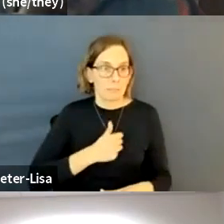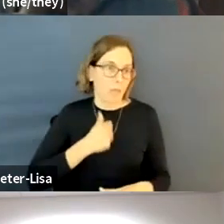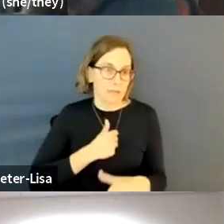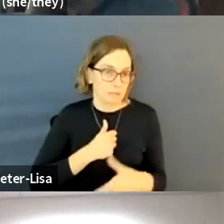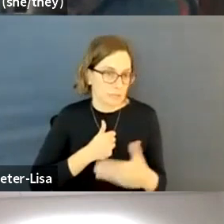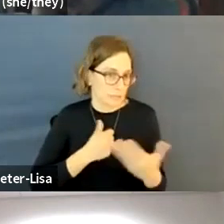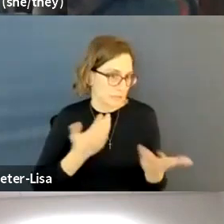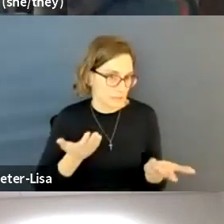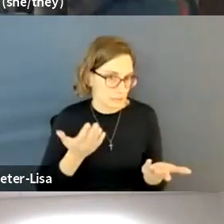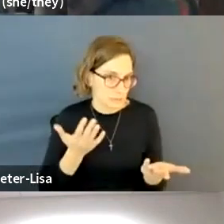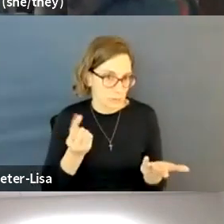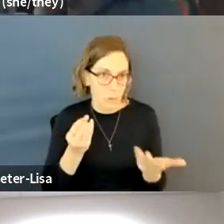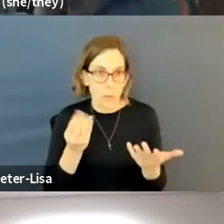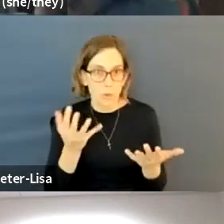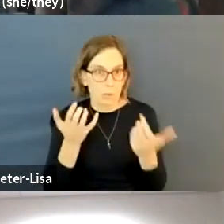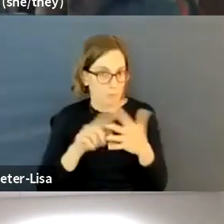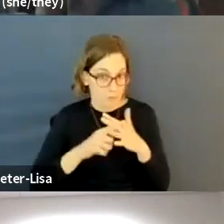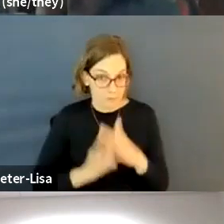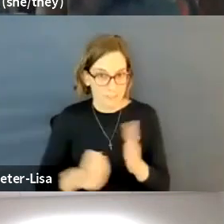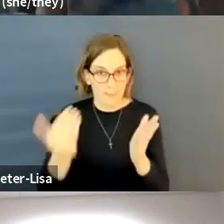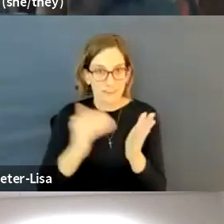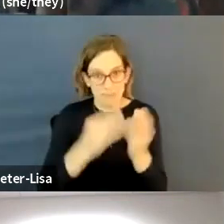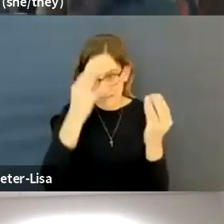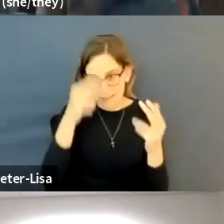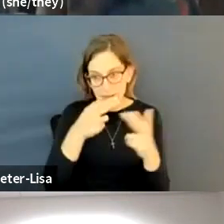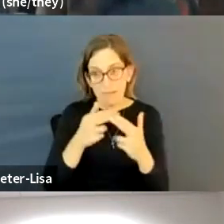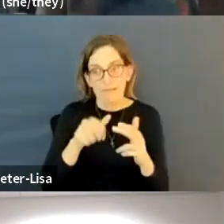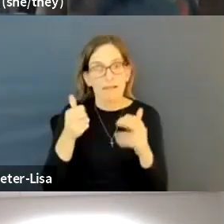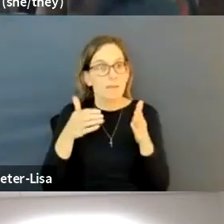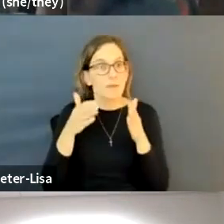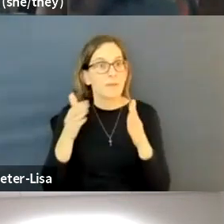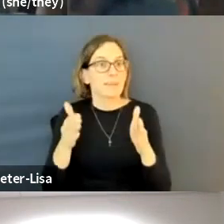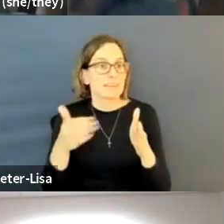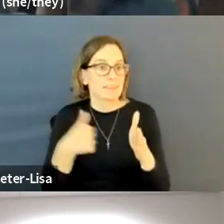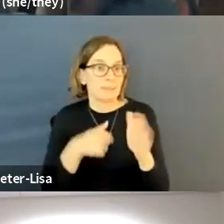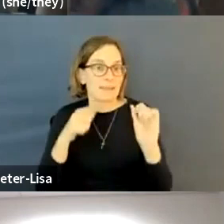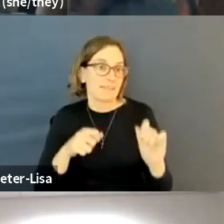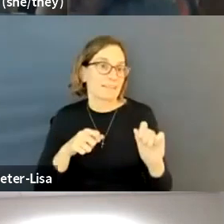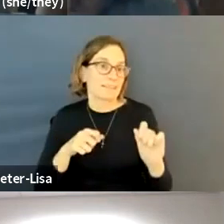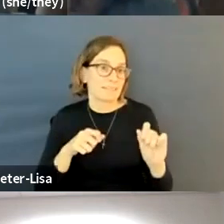Why don't we start over and think about other ways that we could, you know,